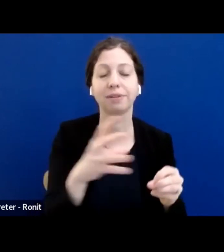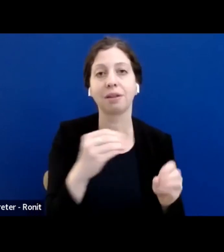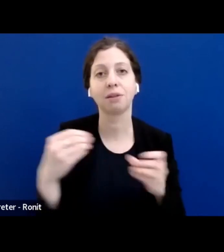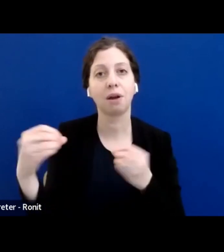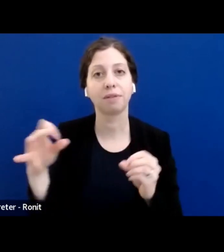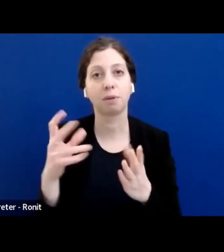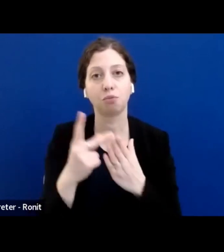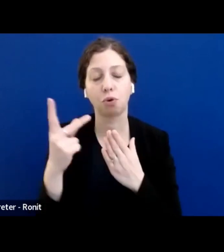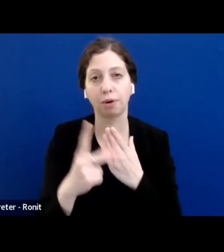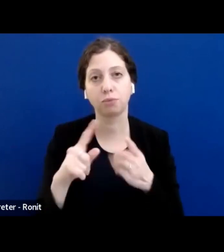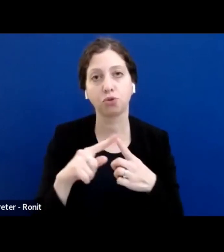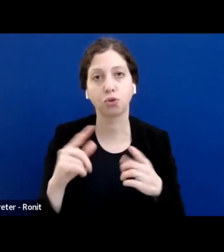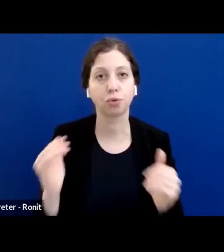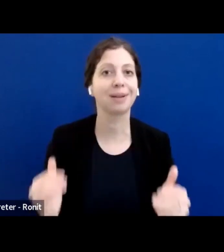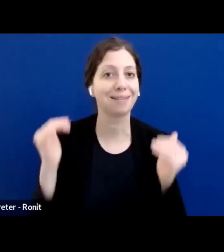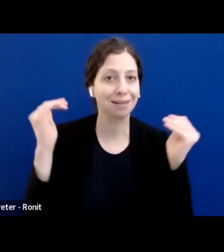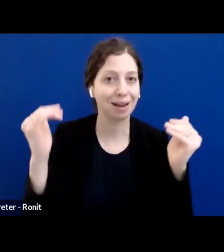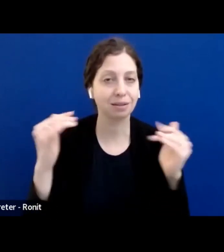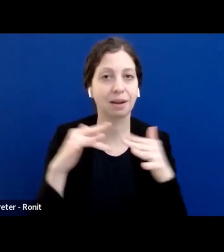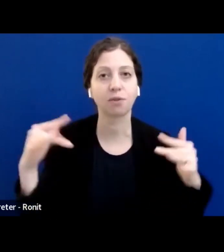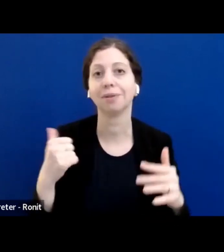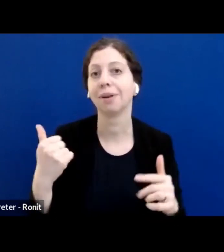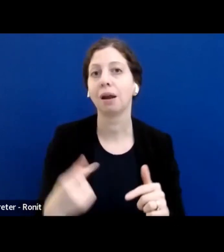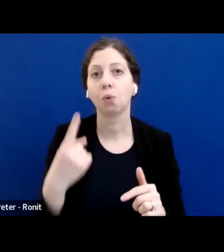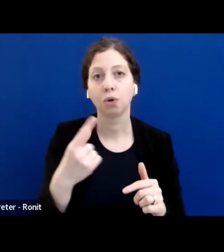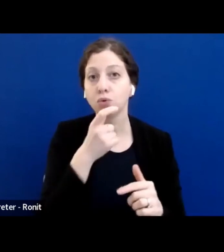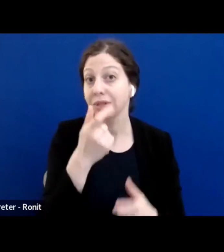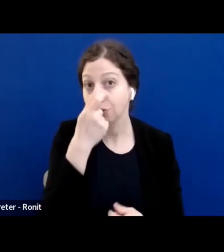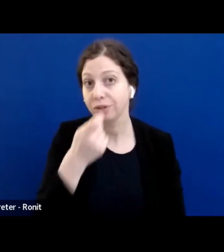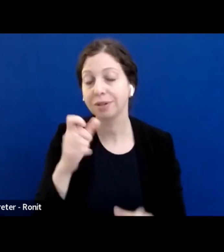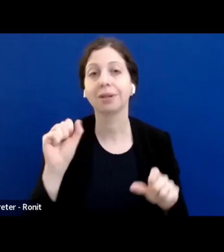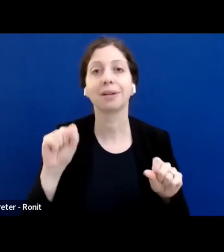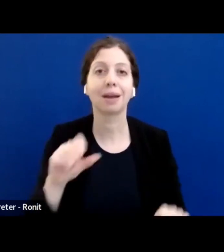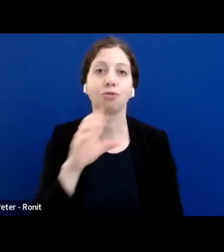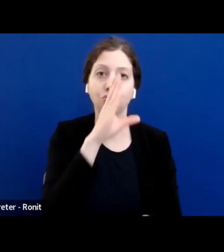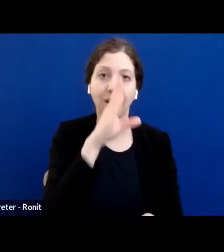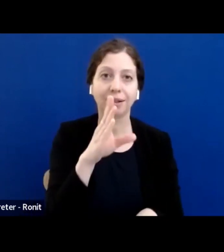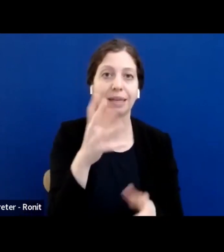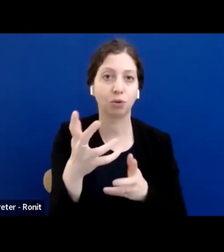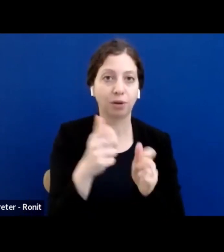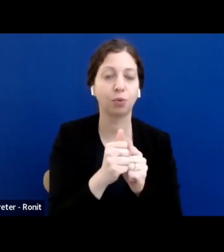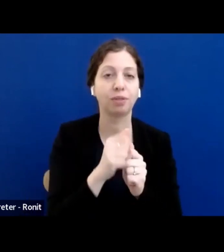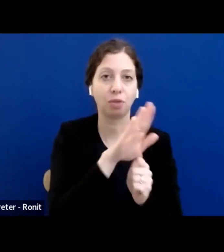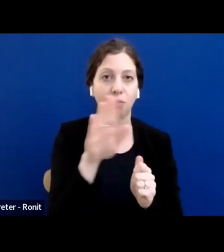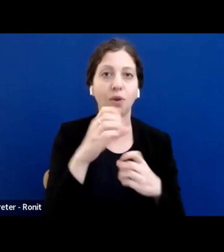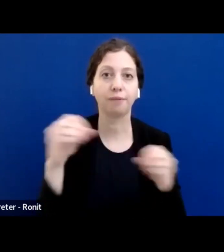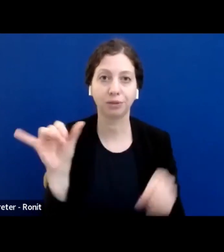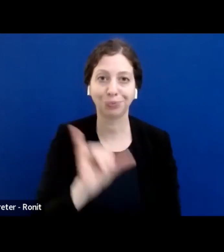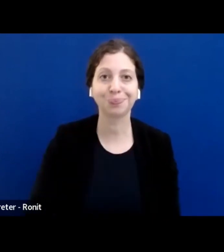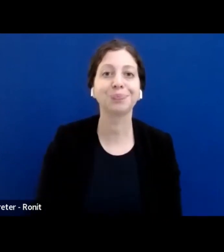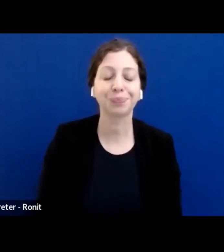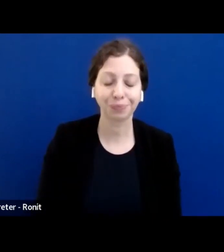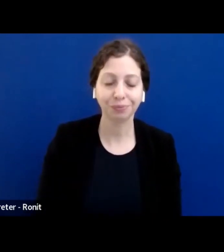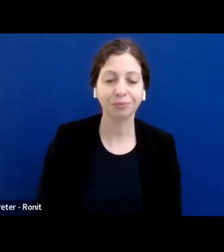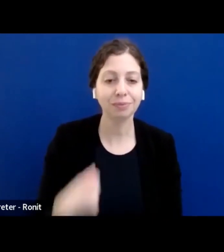of Programs to Enhance Diversity so that anyone who's interested can directly interact with those offices as well. So I